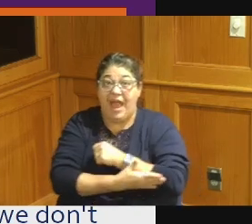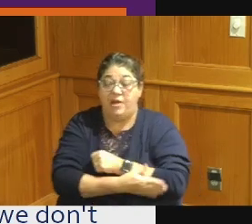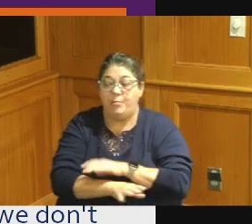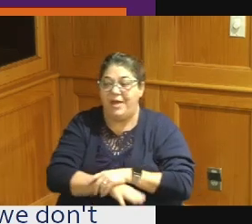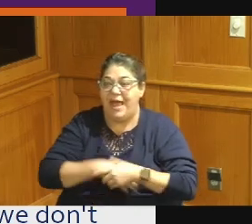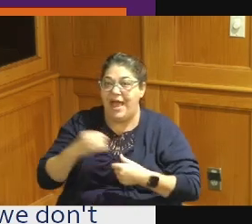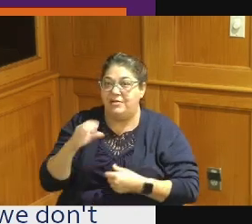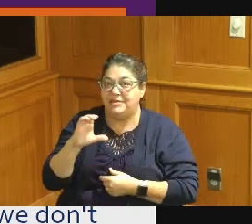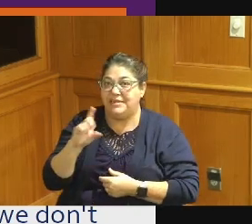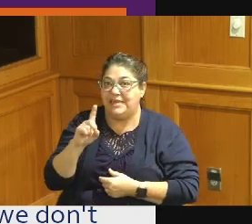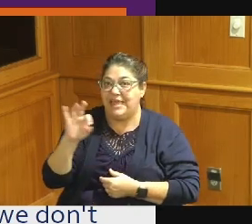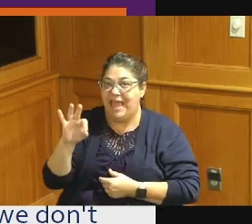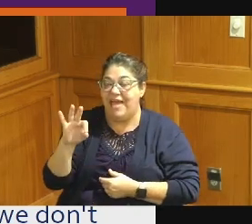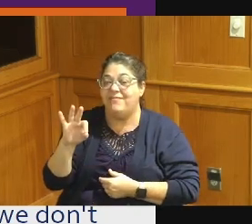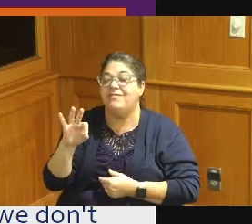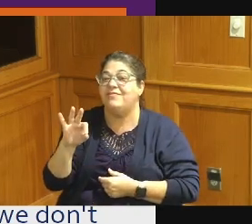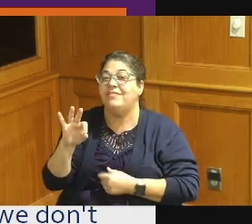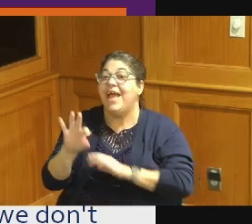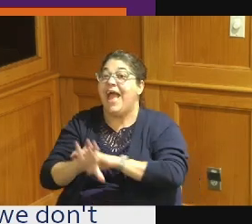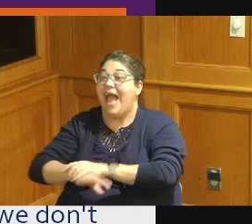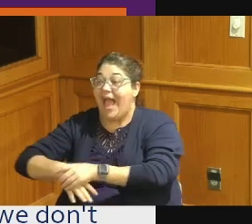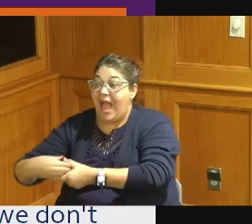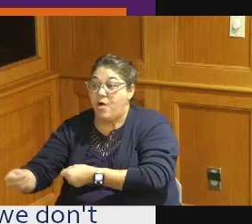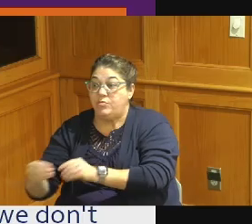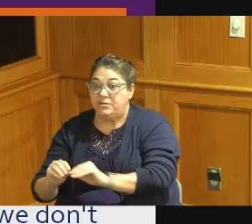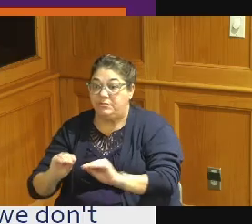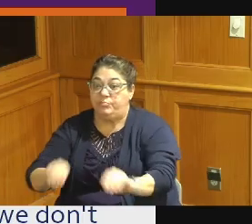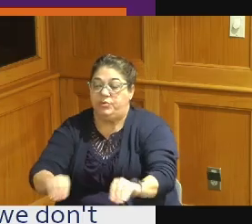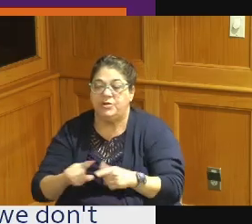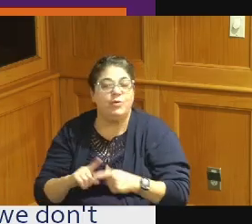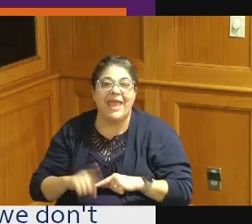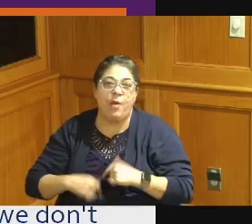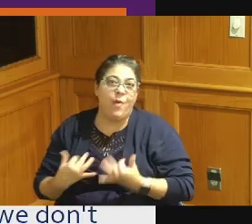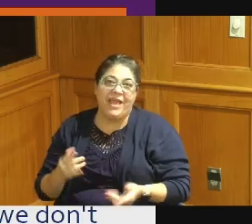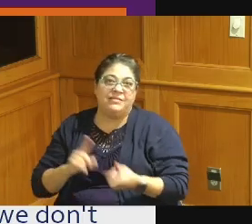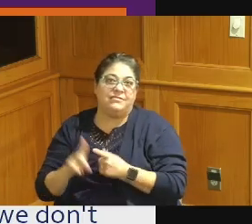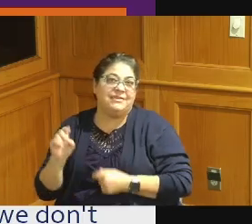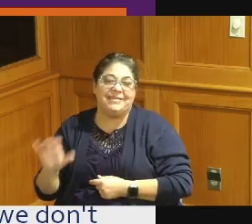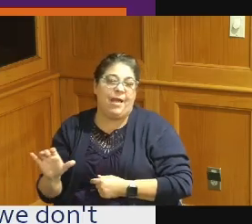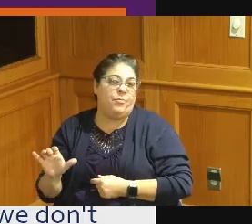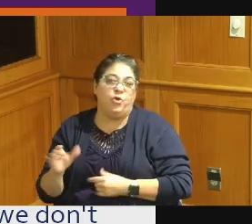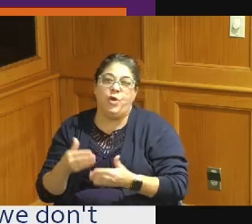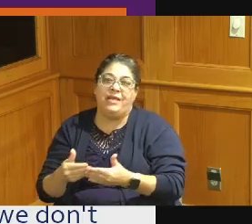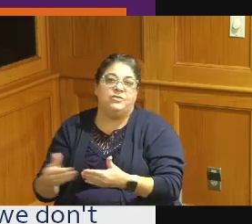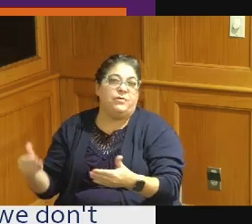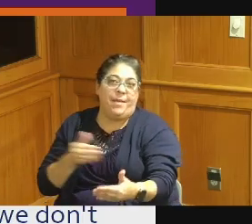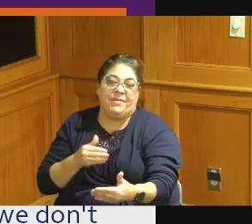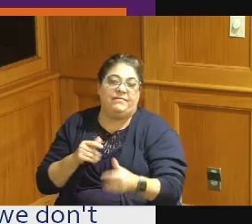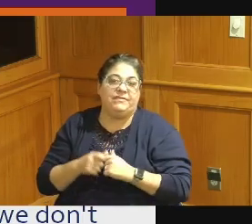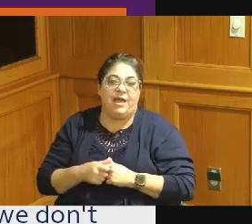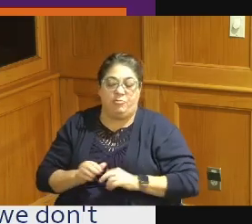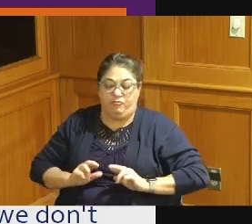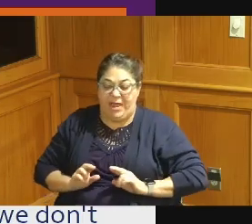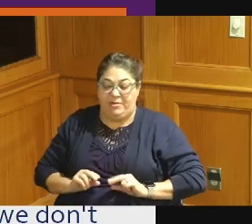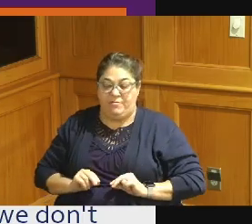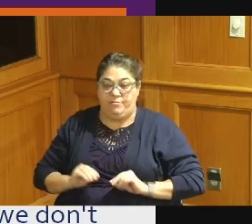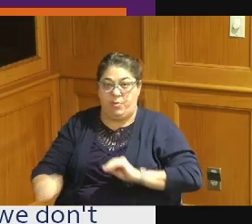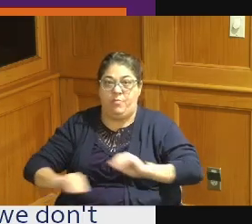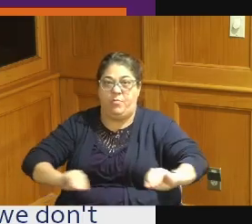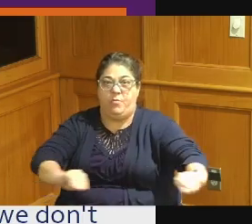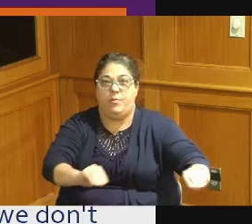into projects. And so you can't wait until December for that. That's got to be something that's happening well ahead of that. And at some